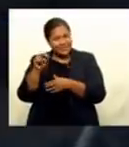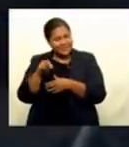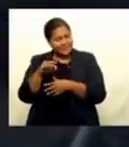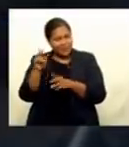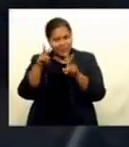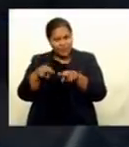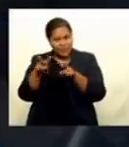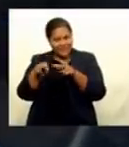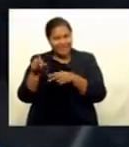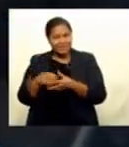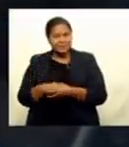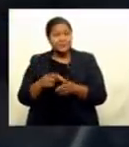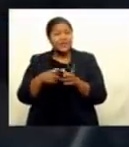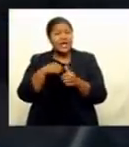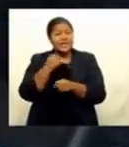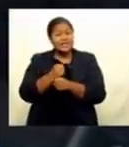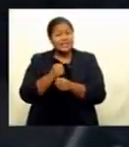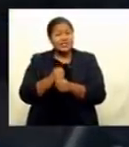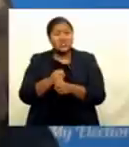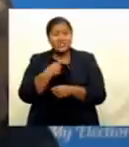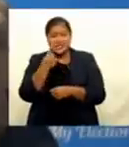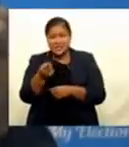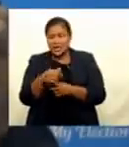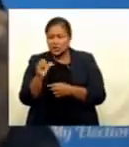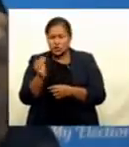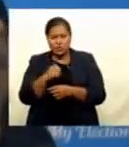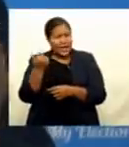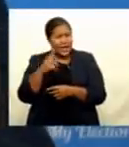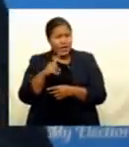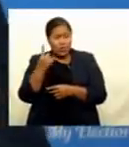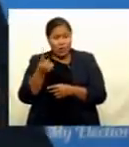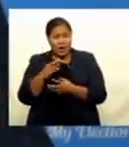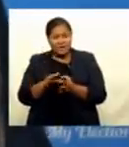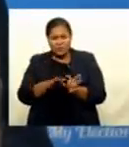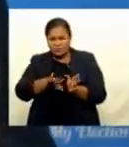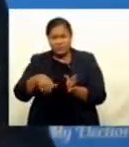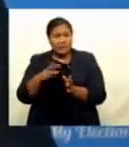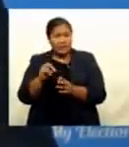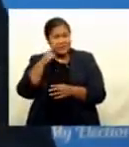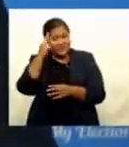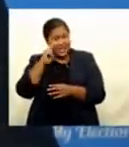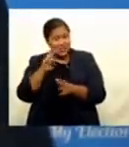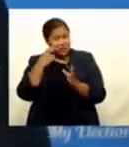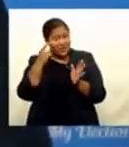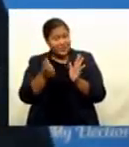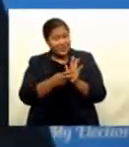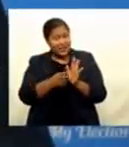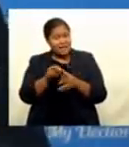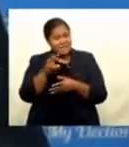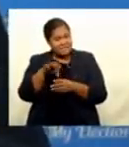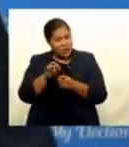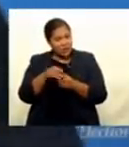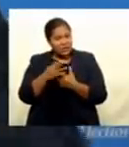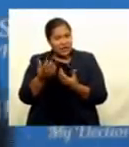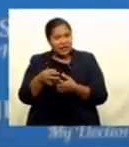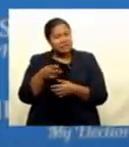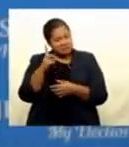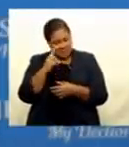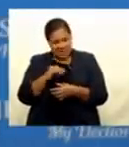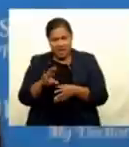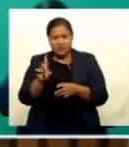supervisor. Attorney General Aya Syed Kayum says should anyone be removed from the National Register of Voters, there are ways to do